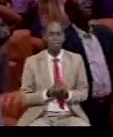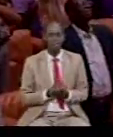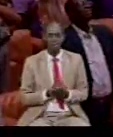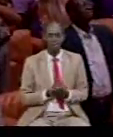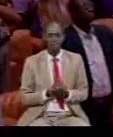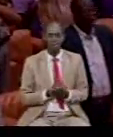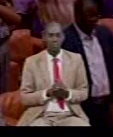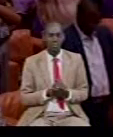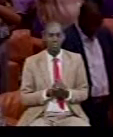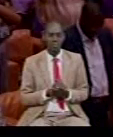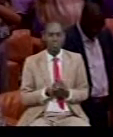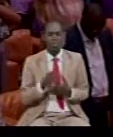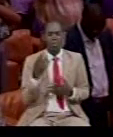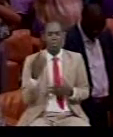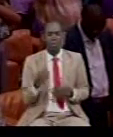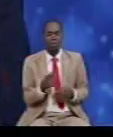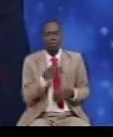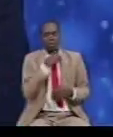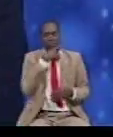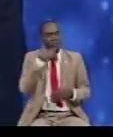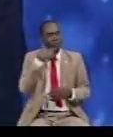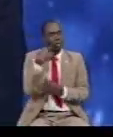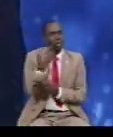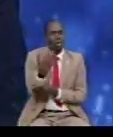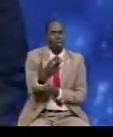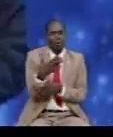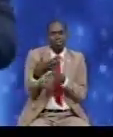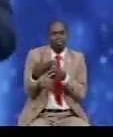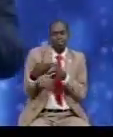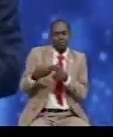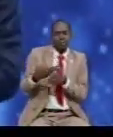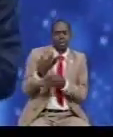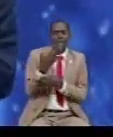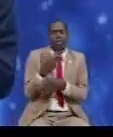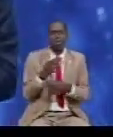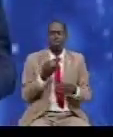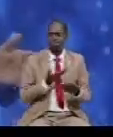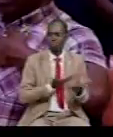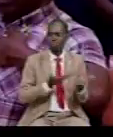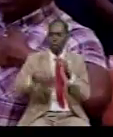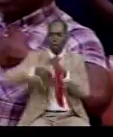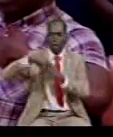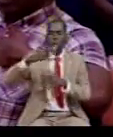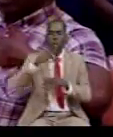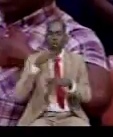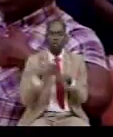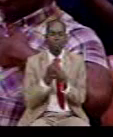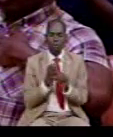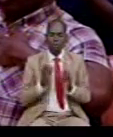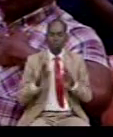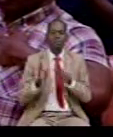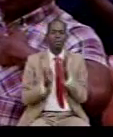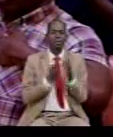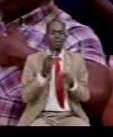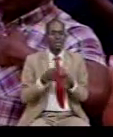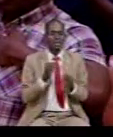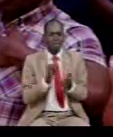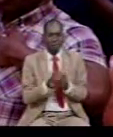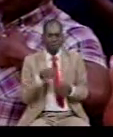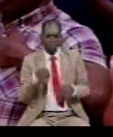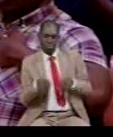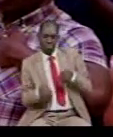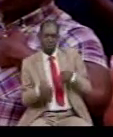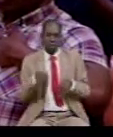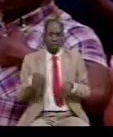The withered hand, stretch it out and be made whole. that short leg grow out